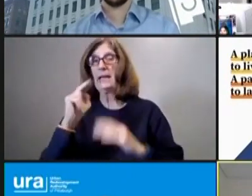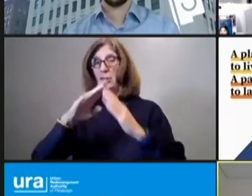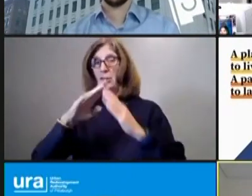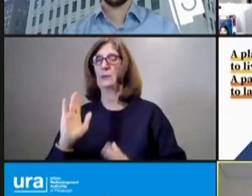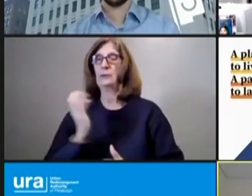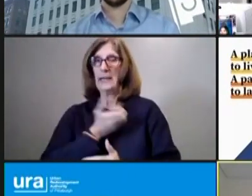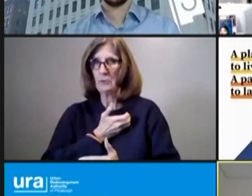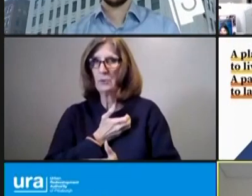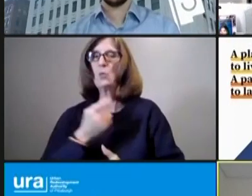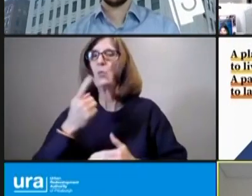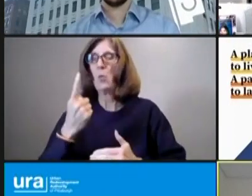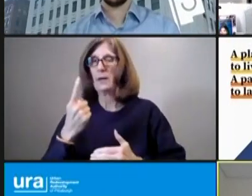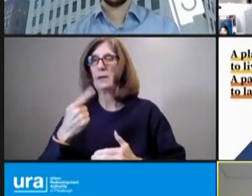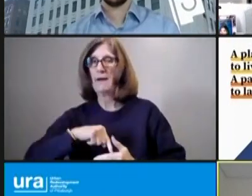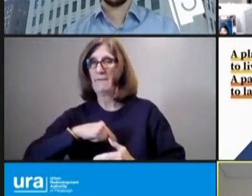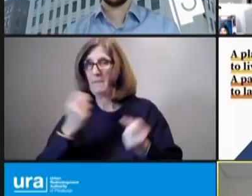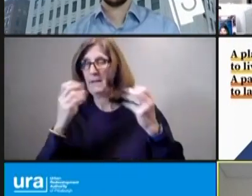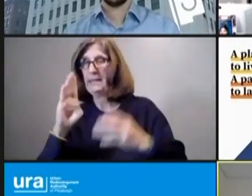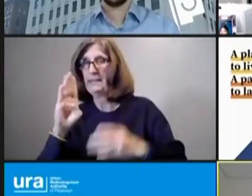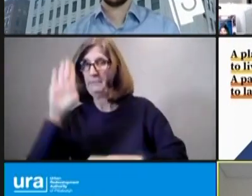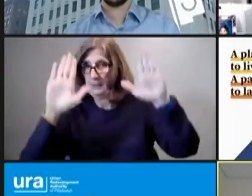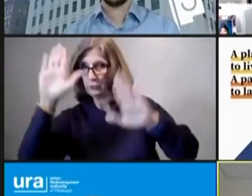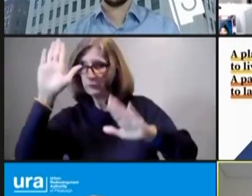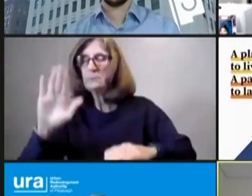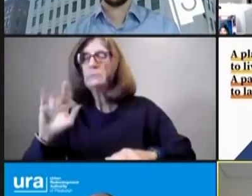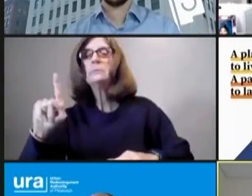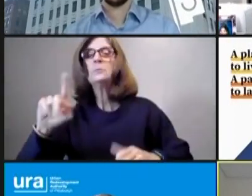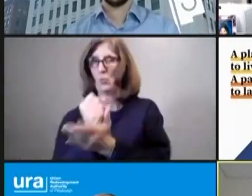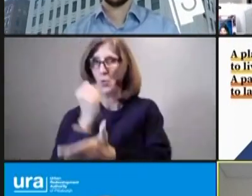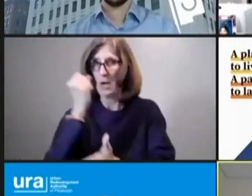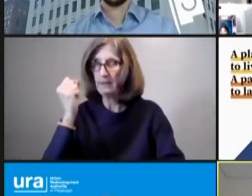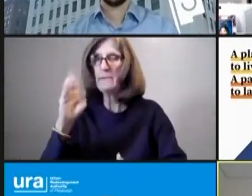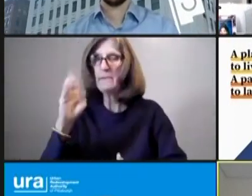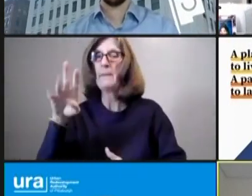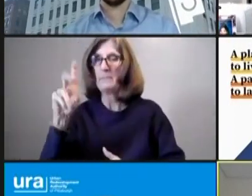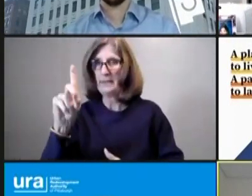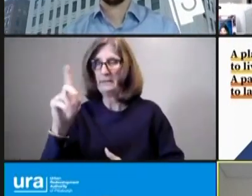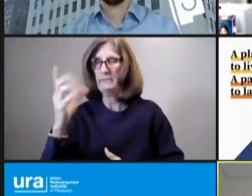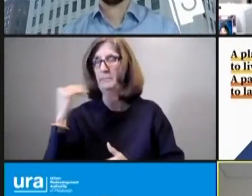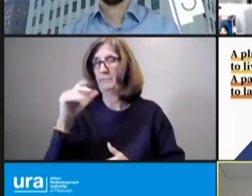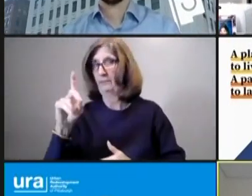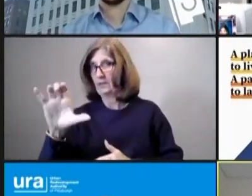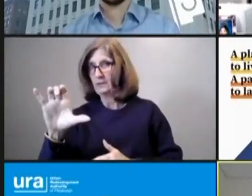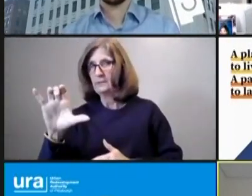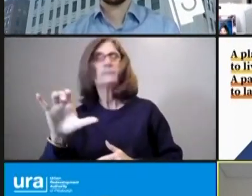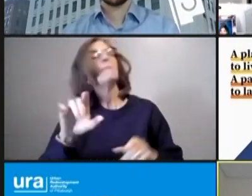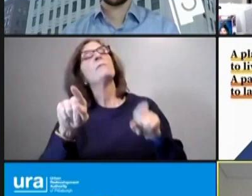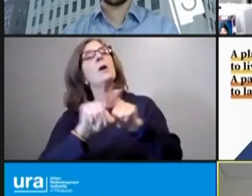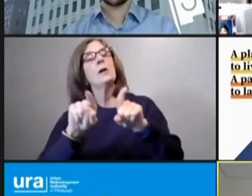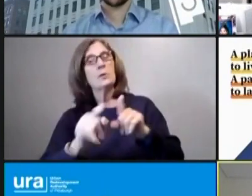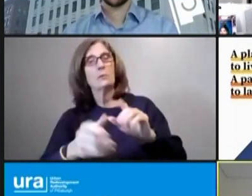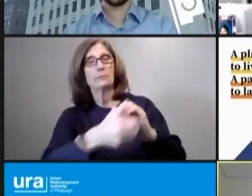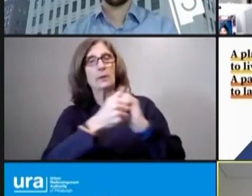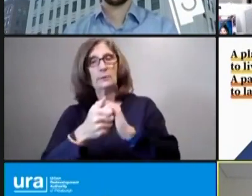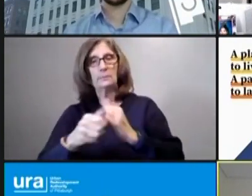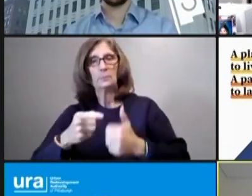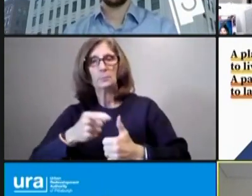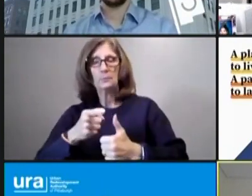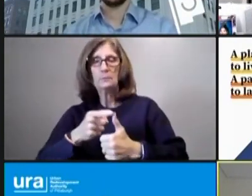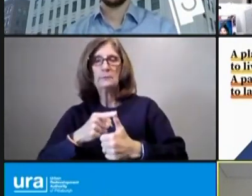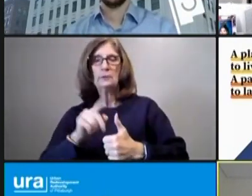on this RFP. We were awarded the grant in December alongside our partners, which includes the